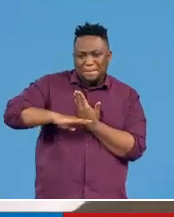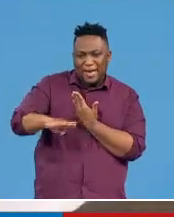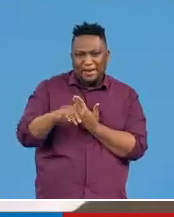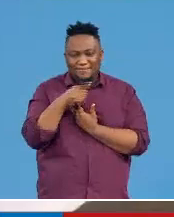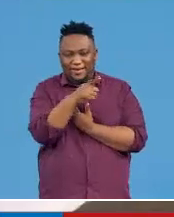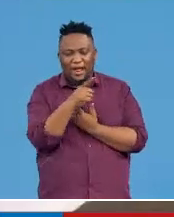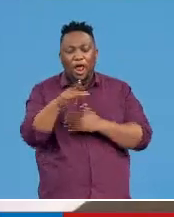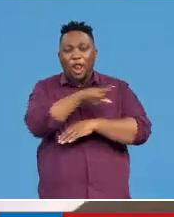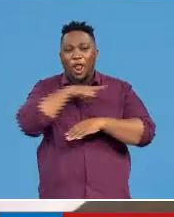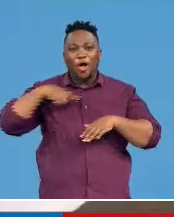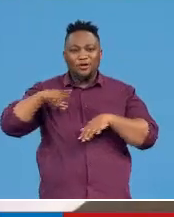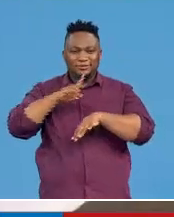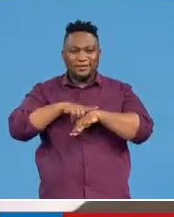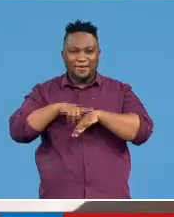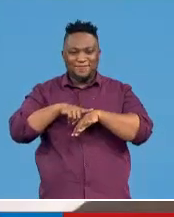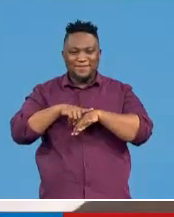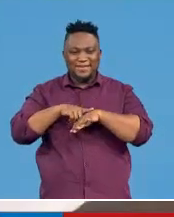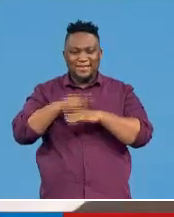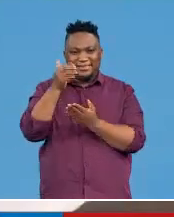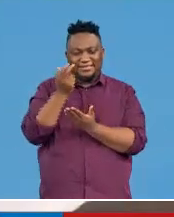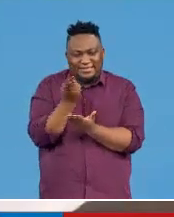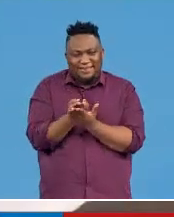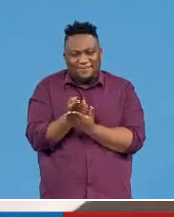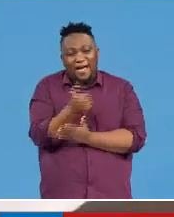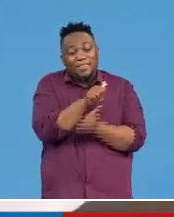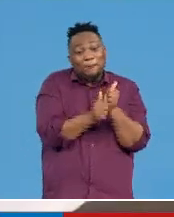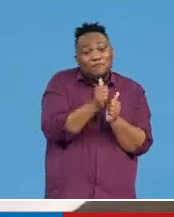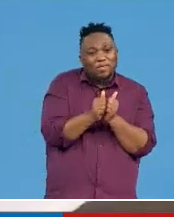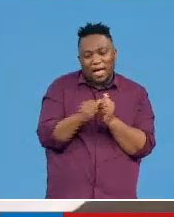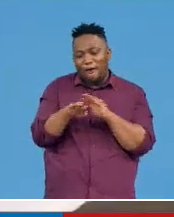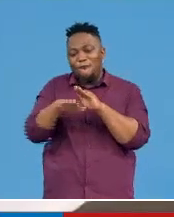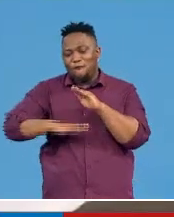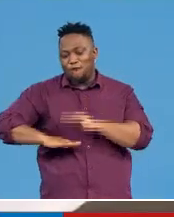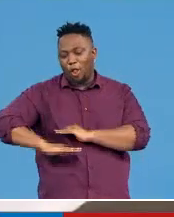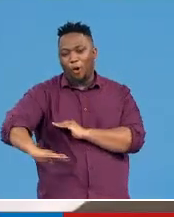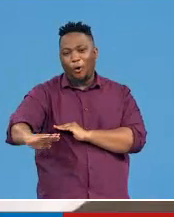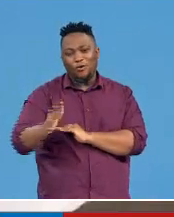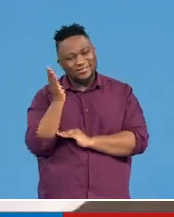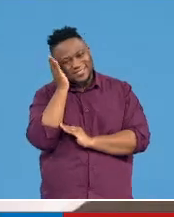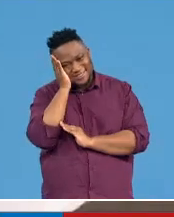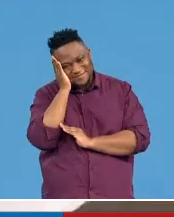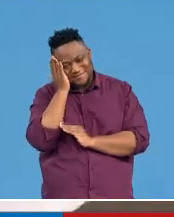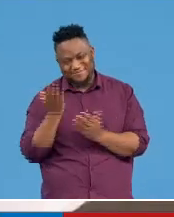time, and Yusha ended up on the floor. Yeah. So,